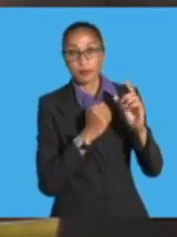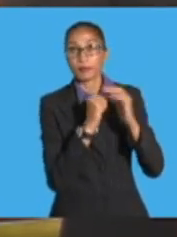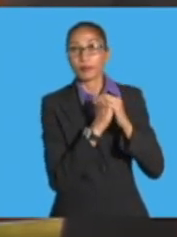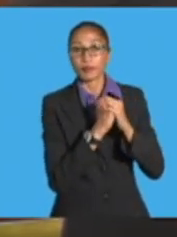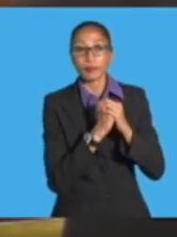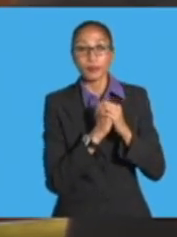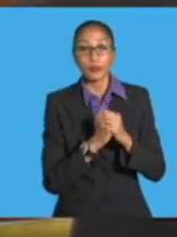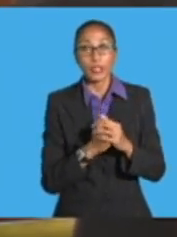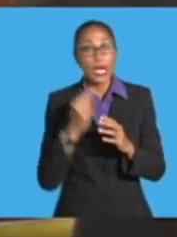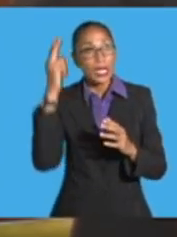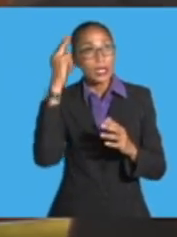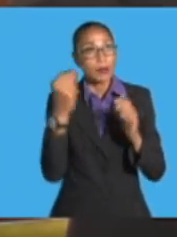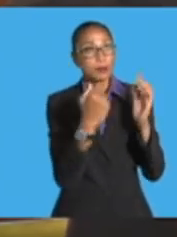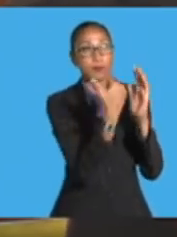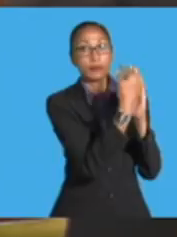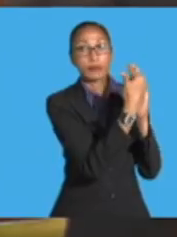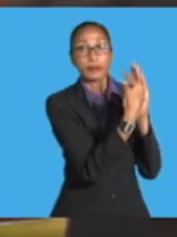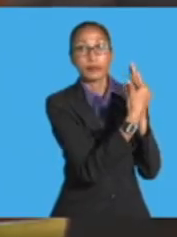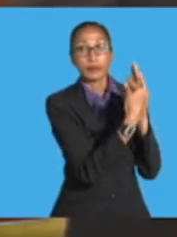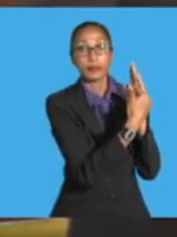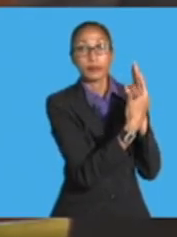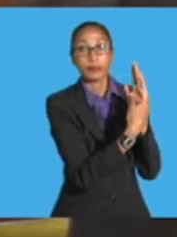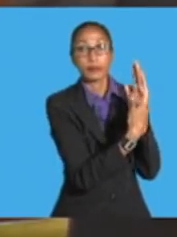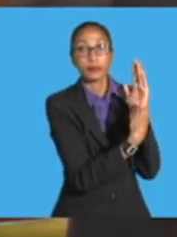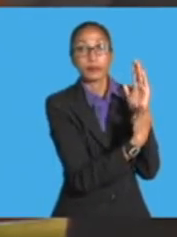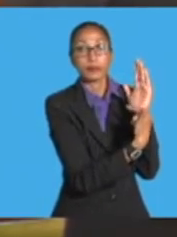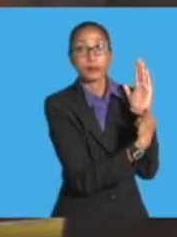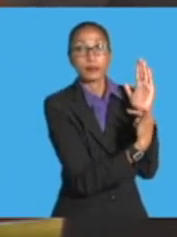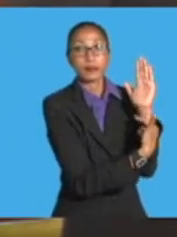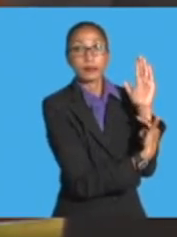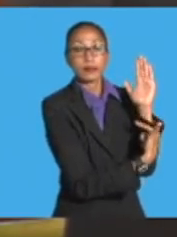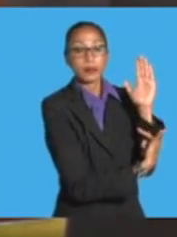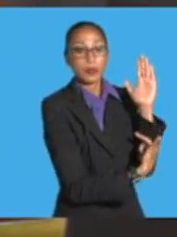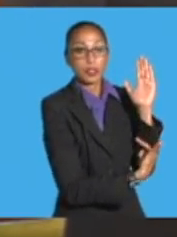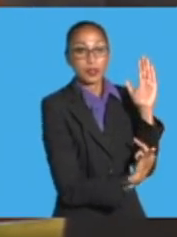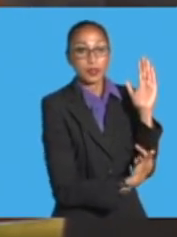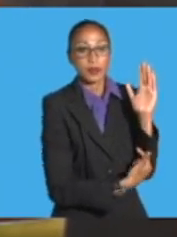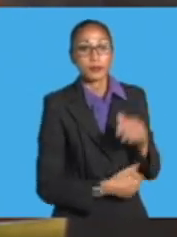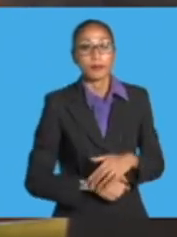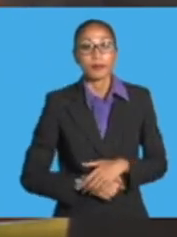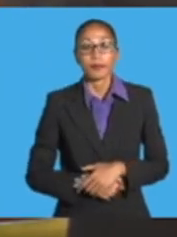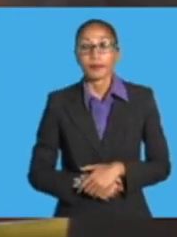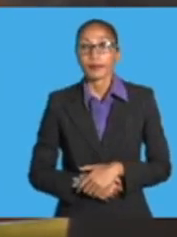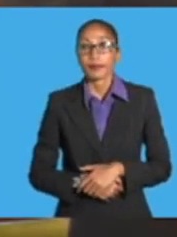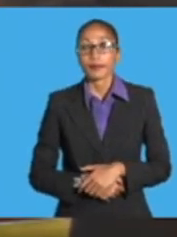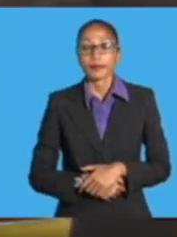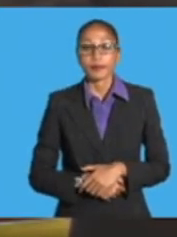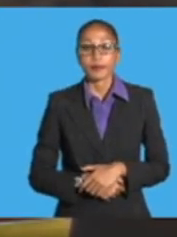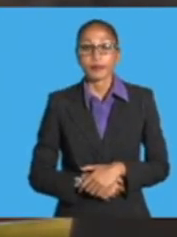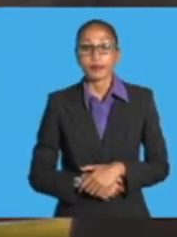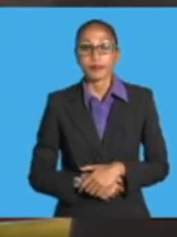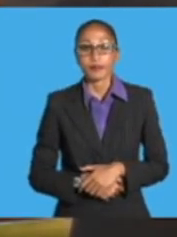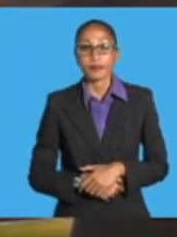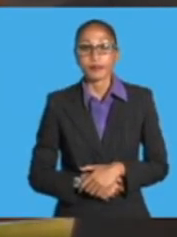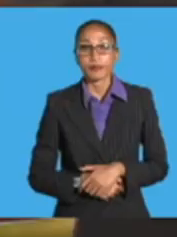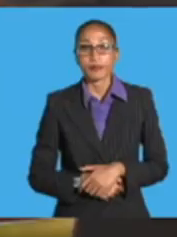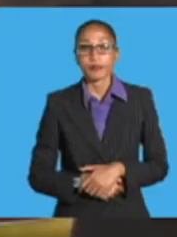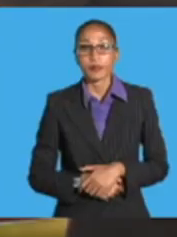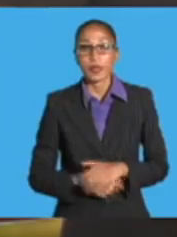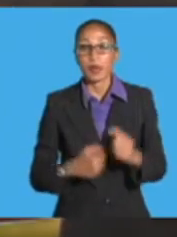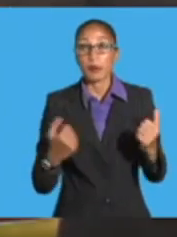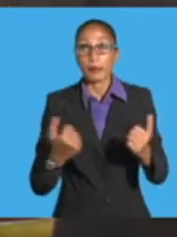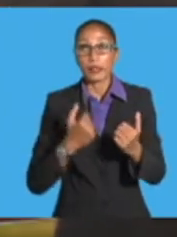Mr. Avnesh Raj, Mr. and Mrs. Ramesh Chand, Mukesh Chand, Nalini Devi, Imran